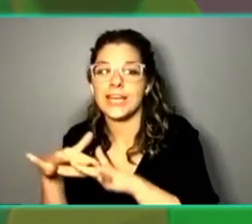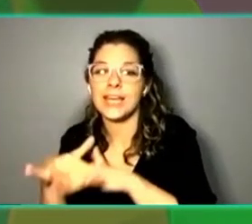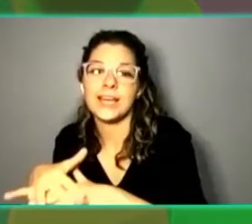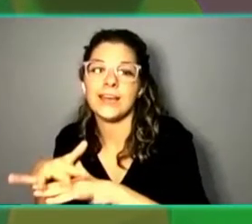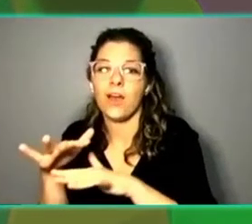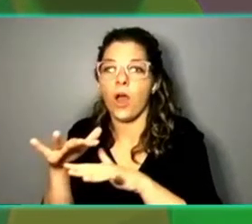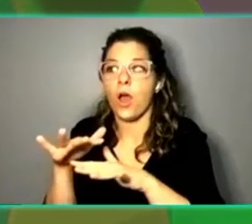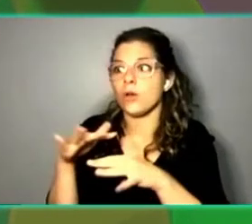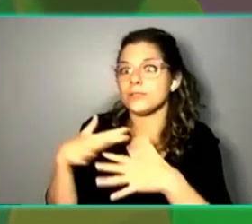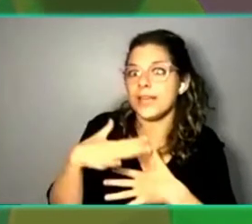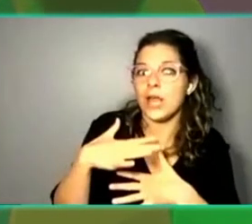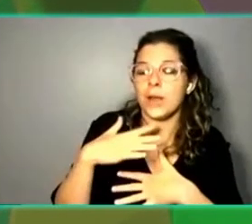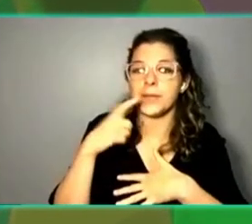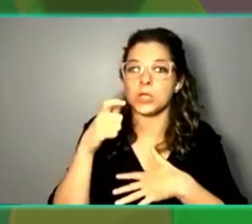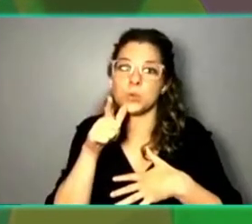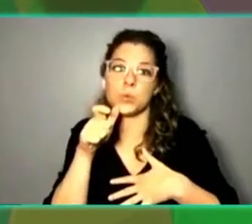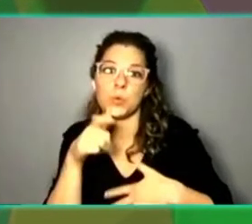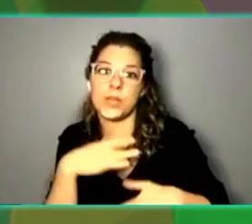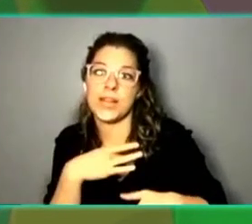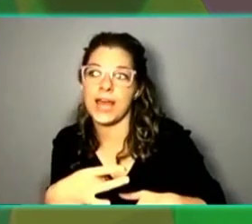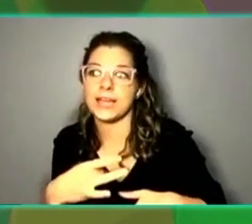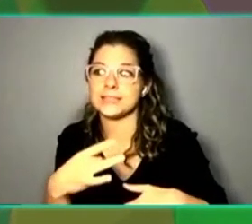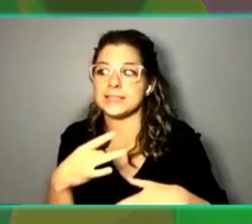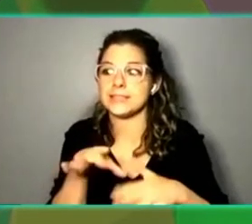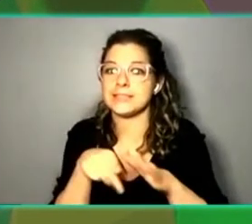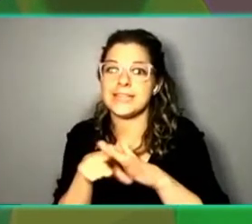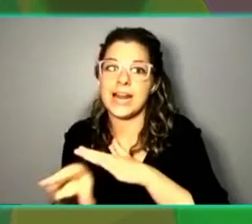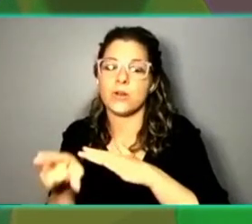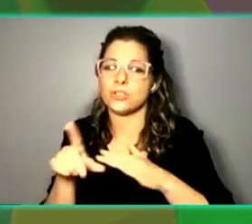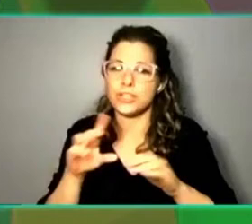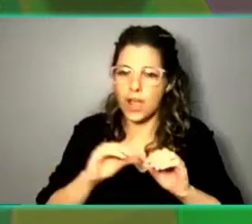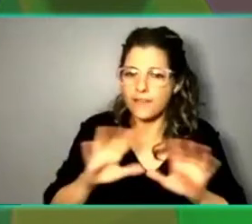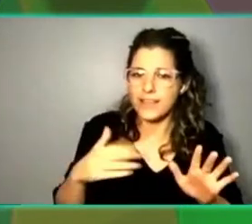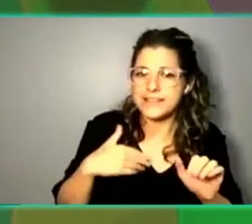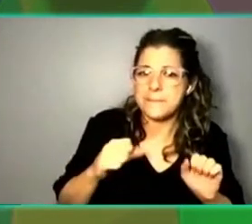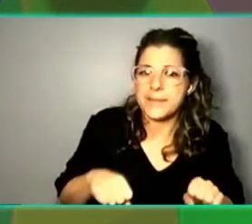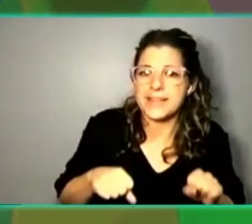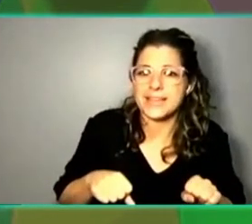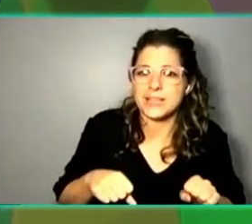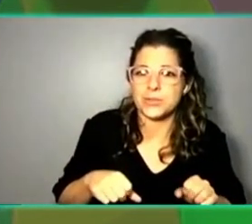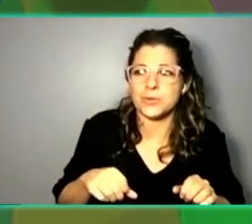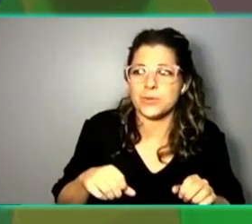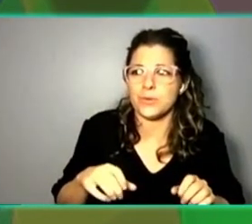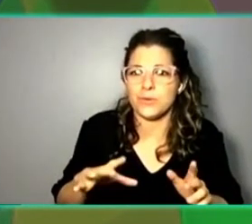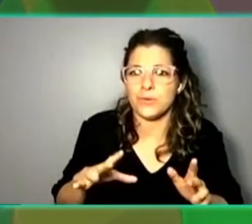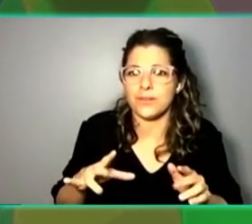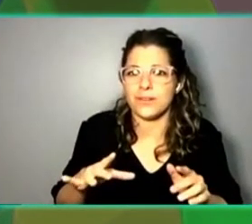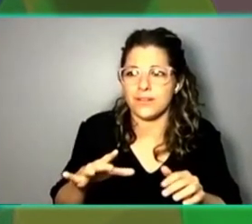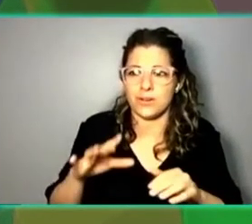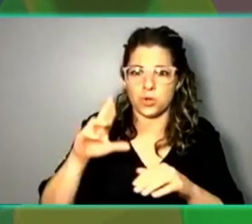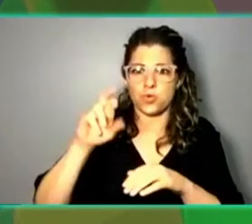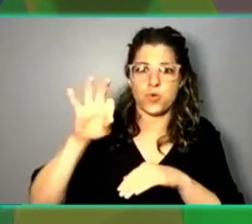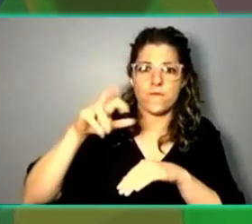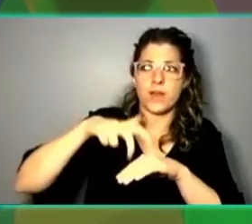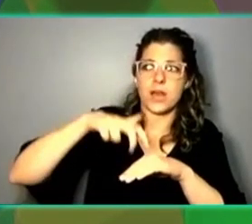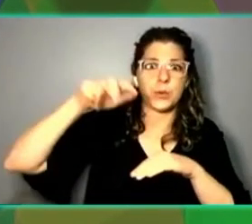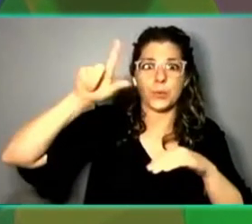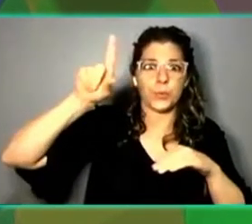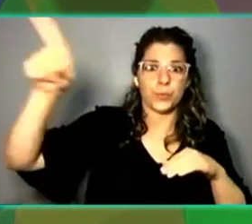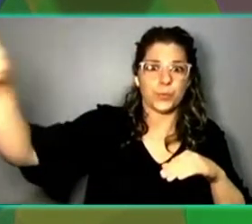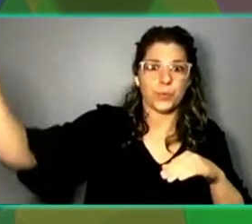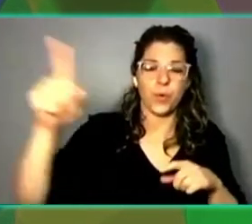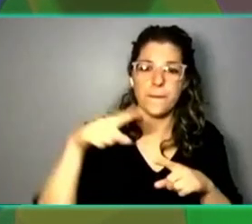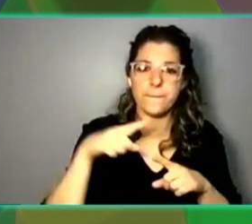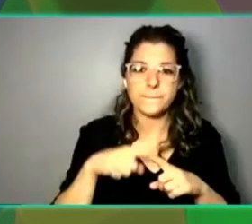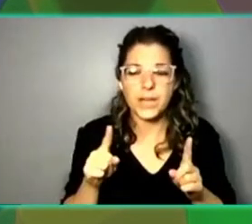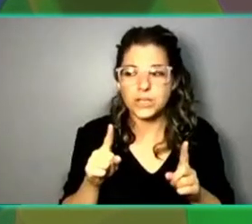she's scared because who likes sneaking out? Like, she obviously has the abilities to like get off of her roof without hurting herself, but